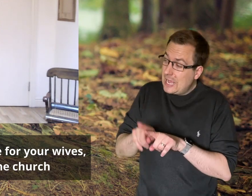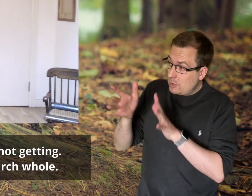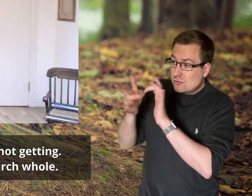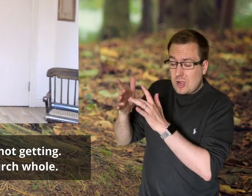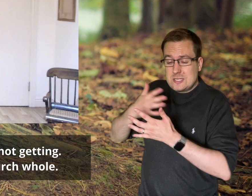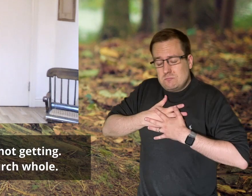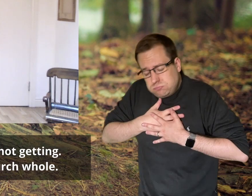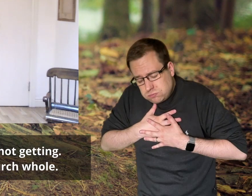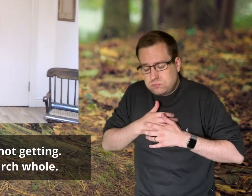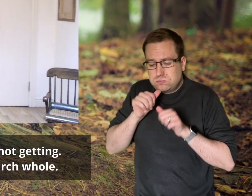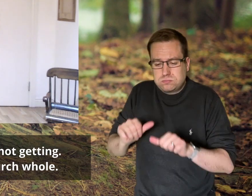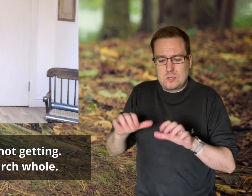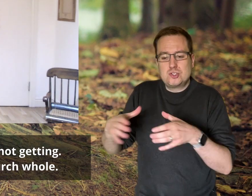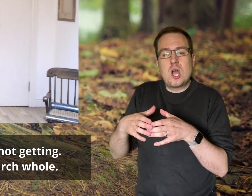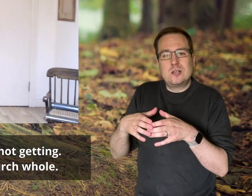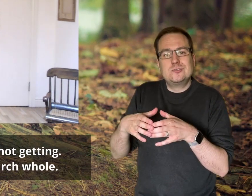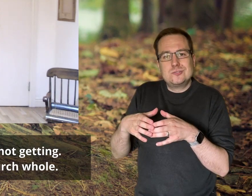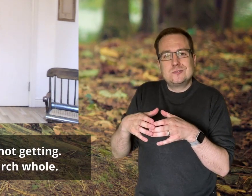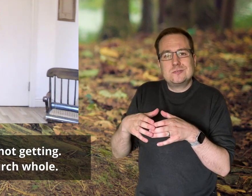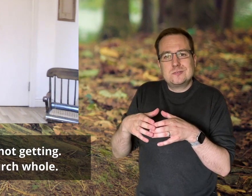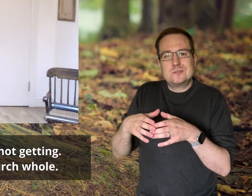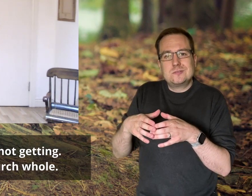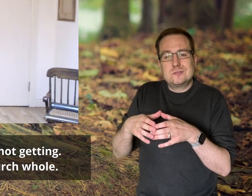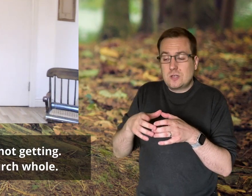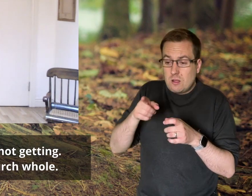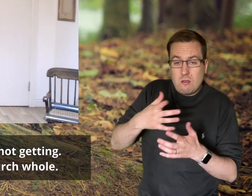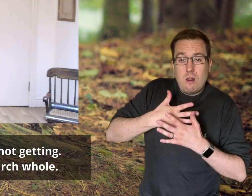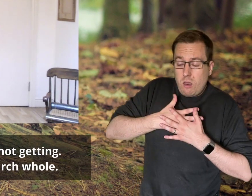church, a love marked by giving, not getting.